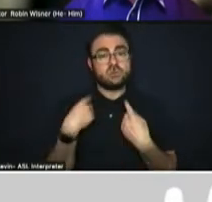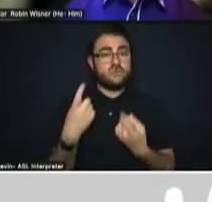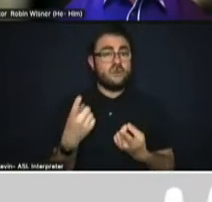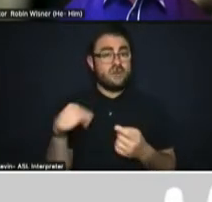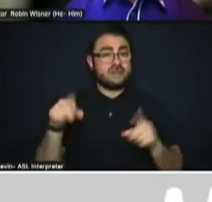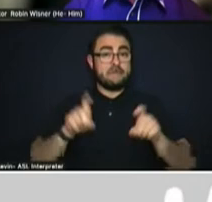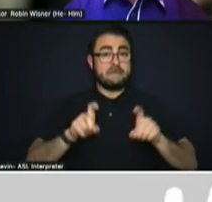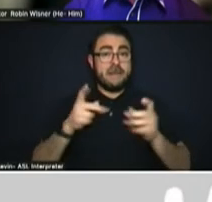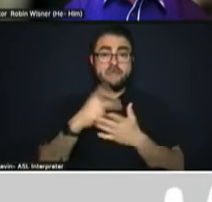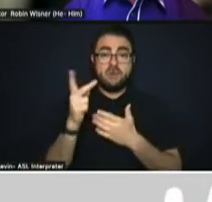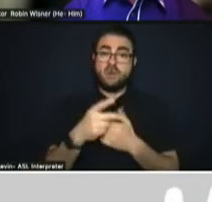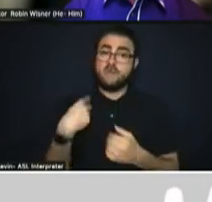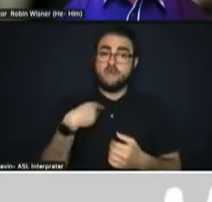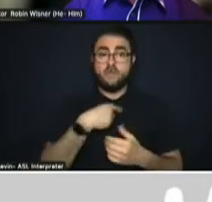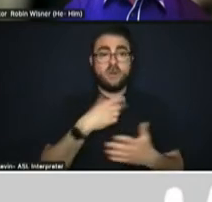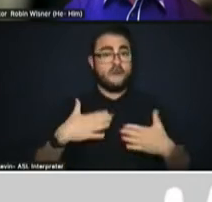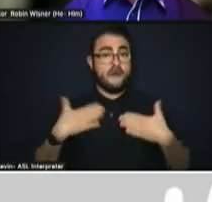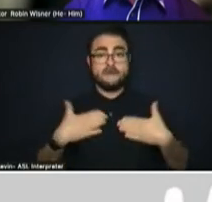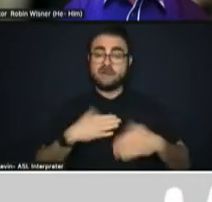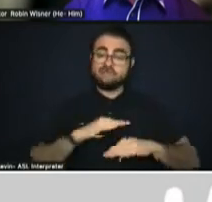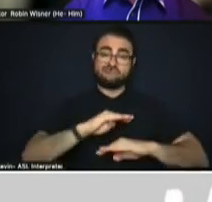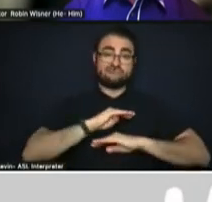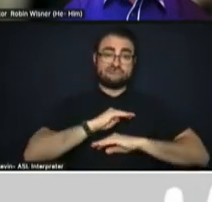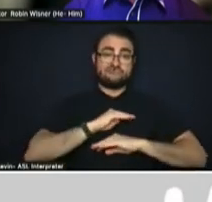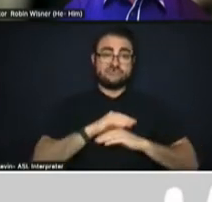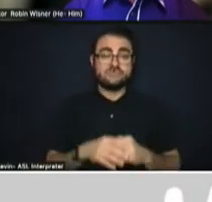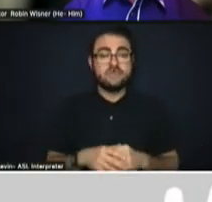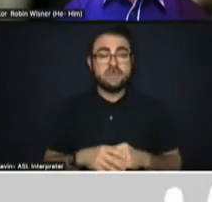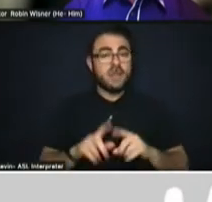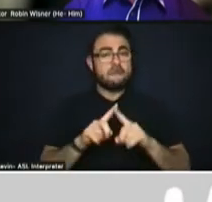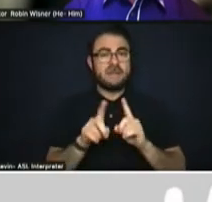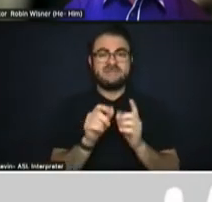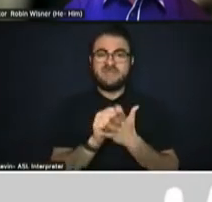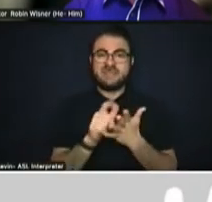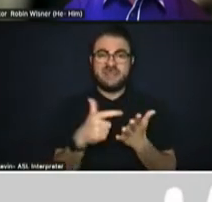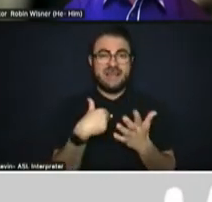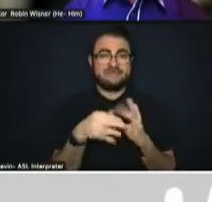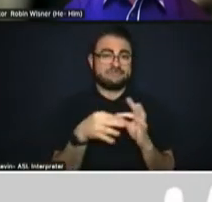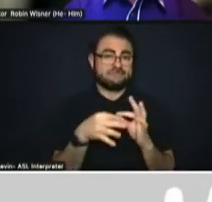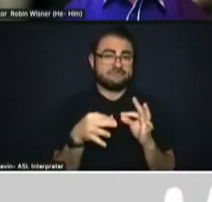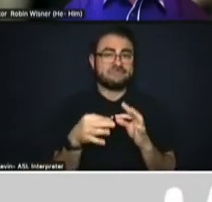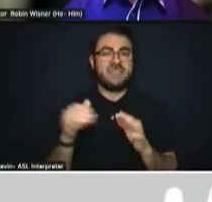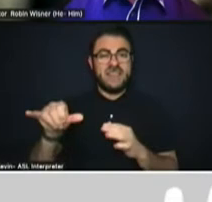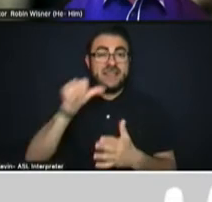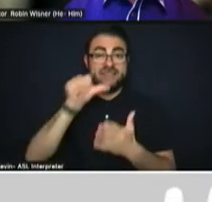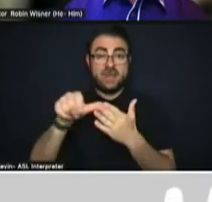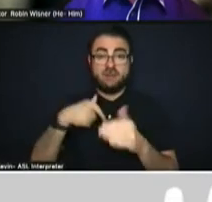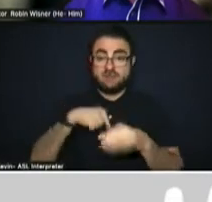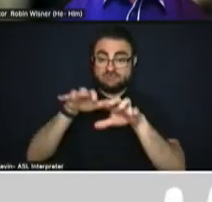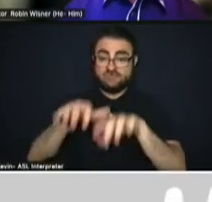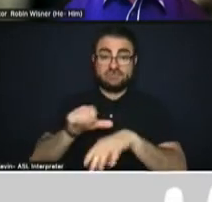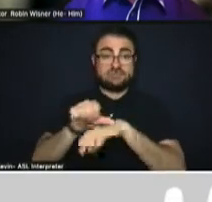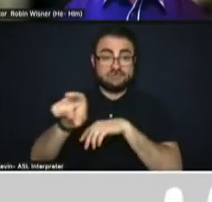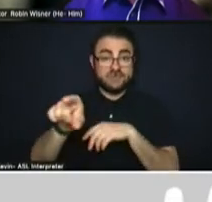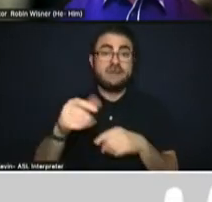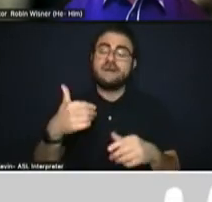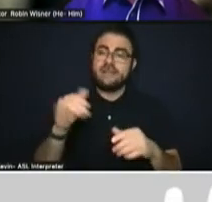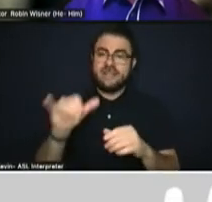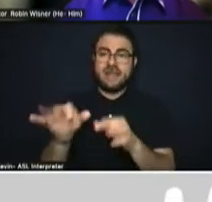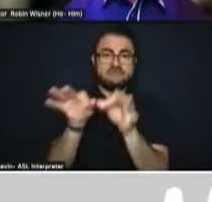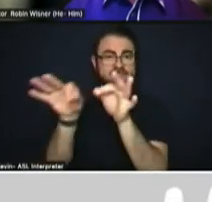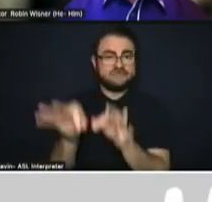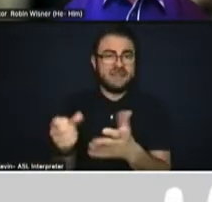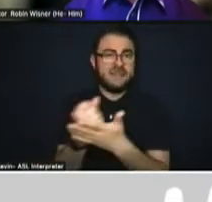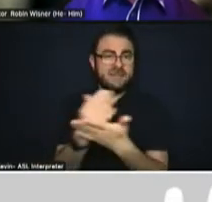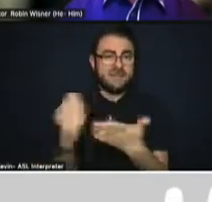program. You know, that's all the remarks. The letter speaks for itself. If anyone has questions, I'm happy to answer them here about our letter of